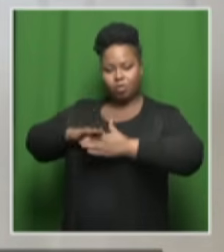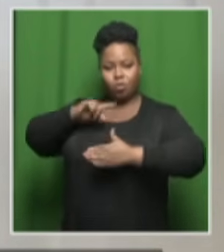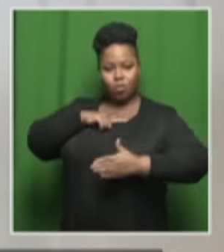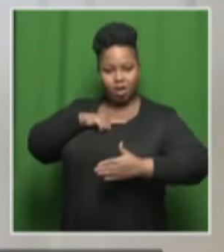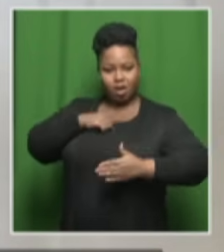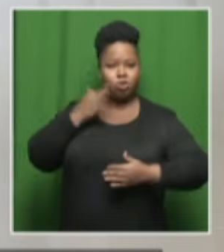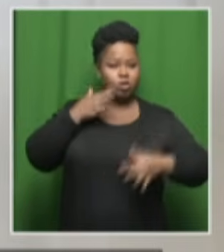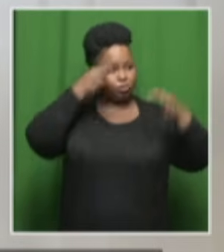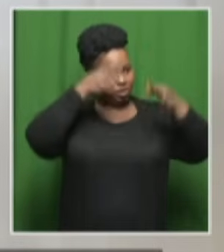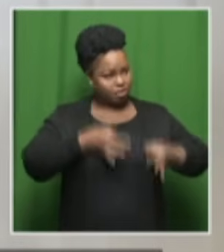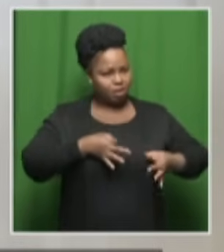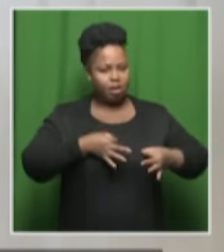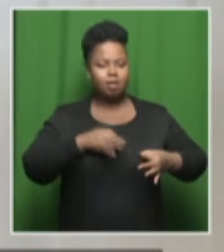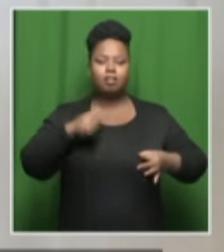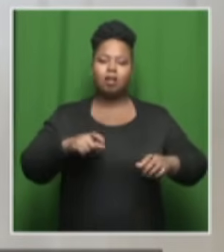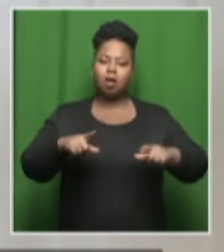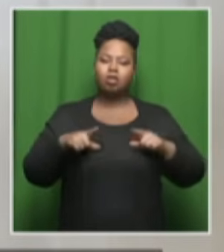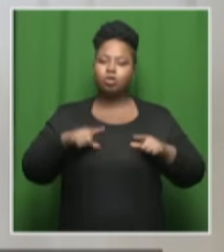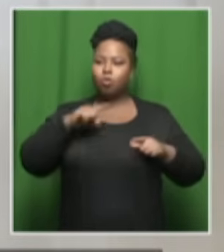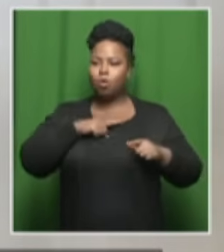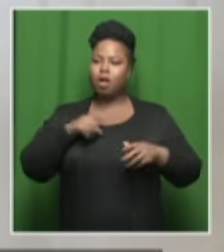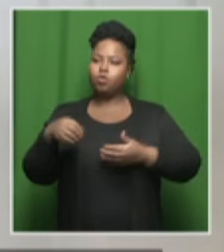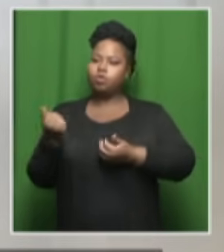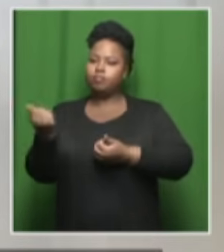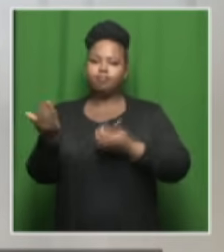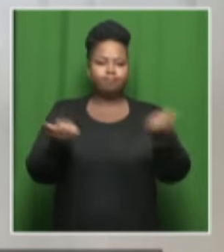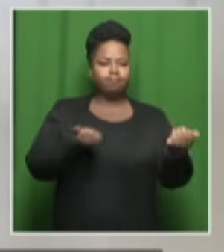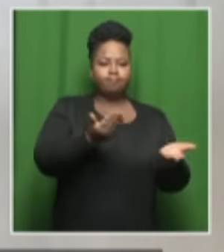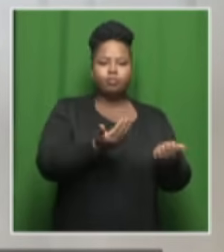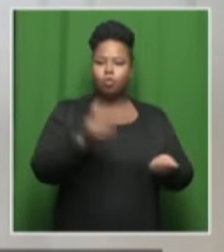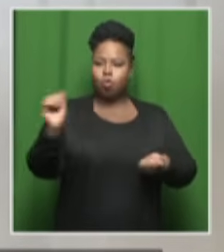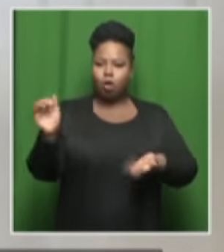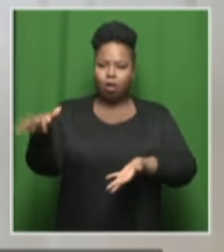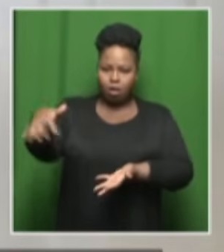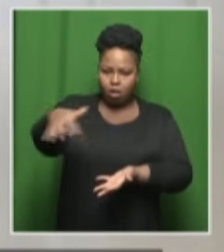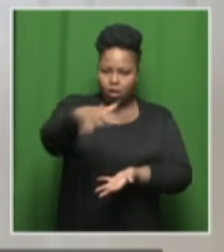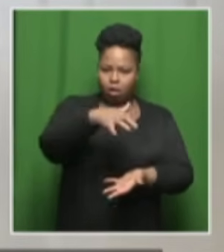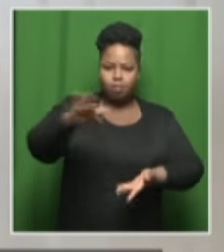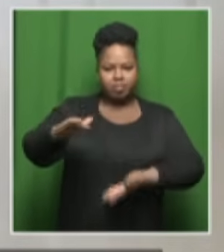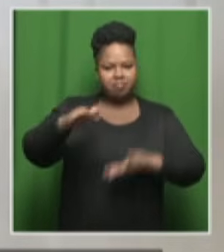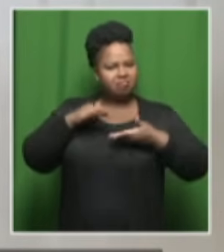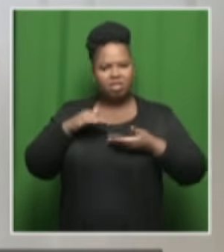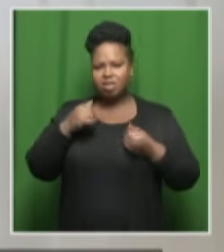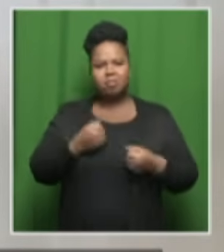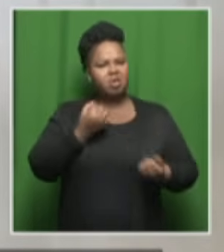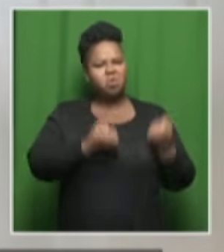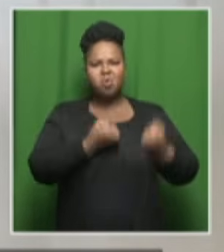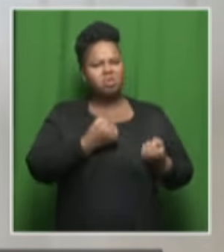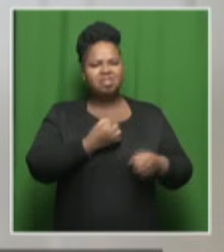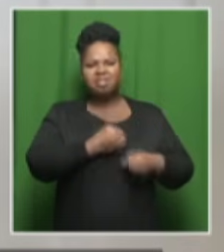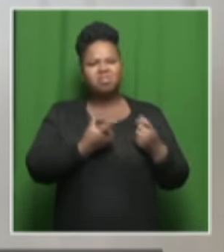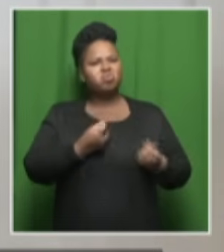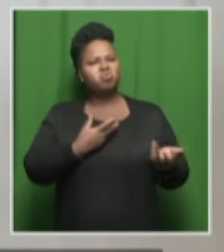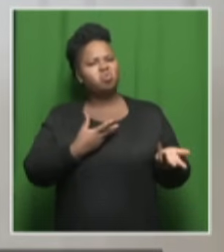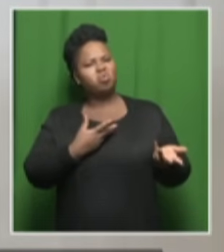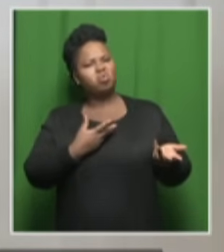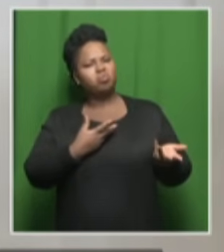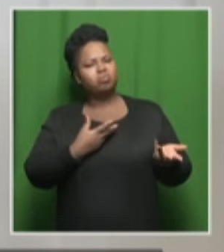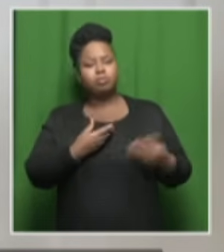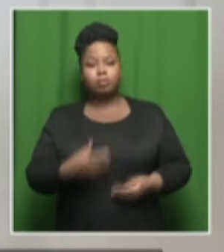decision, we do so after having considered all the submissions of the individuals that were there. I did not see the court in that particular